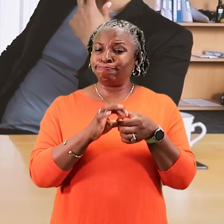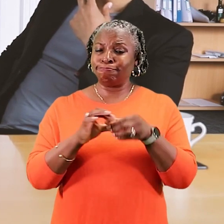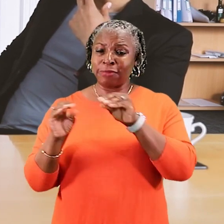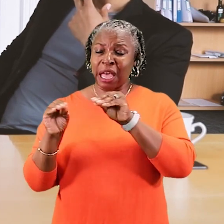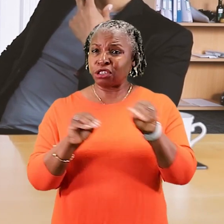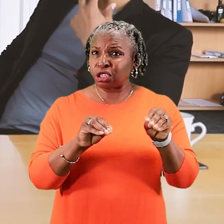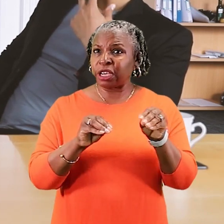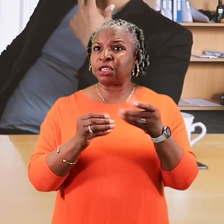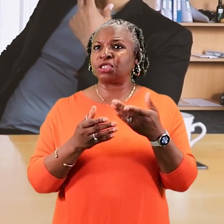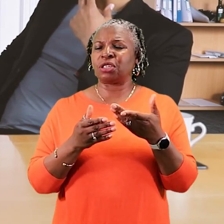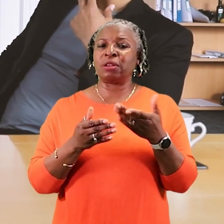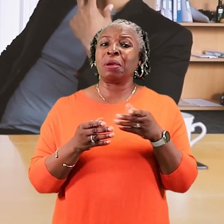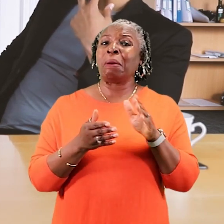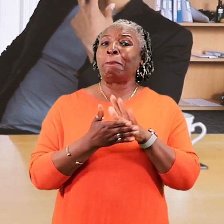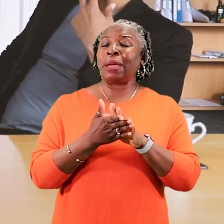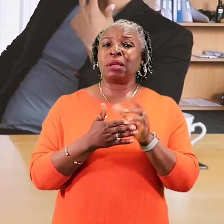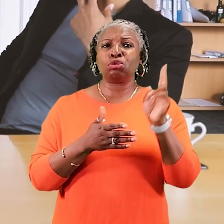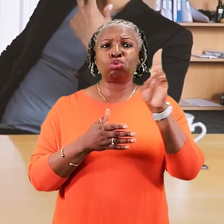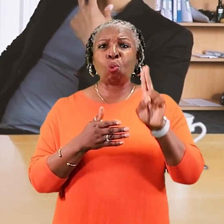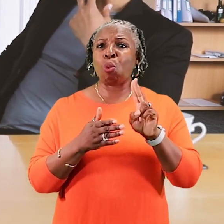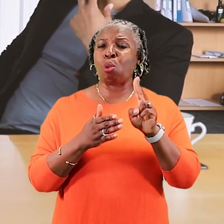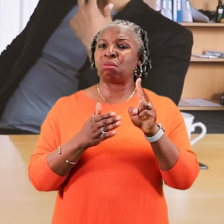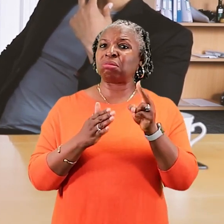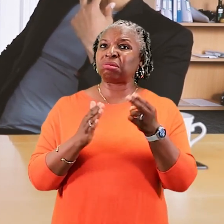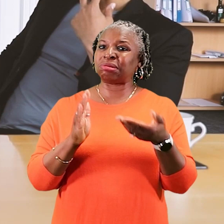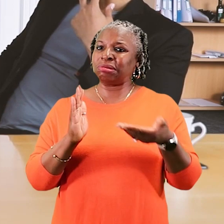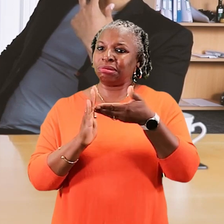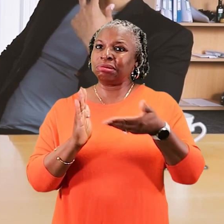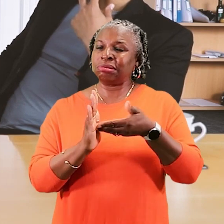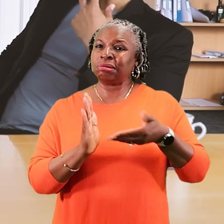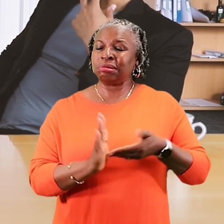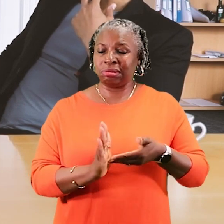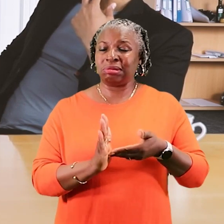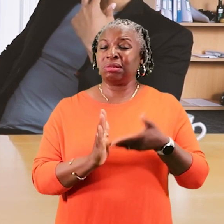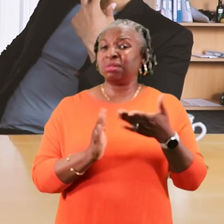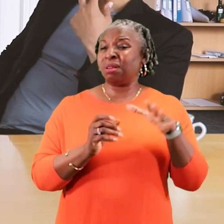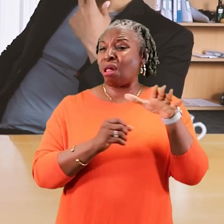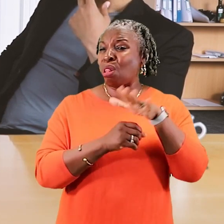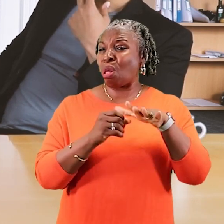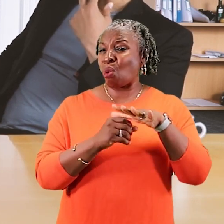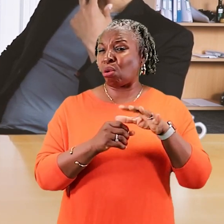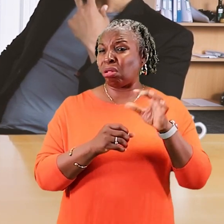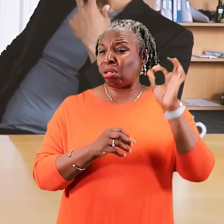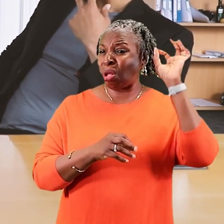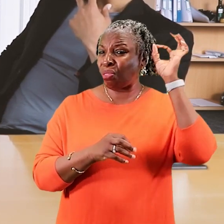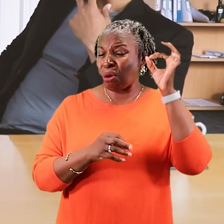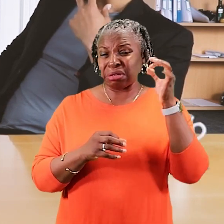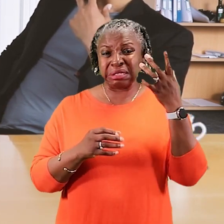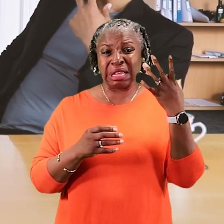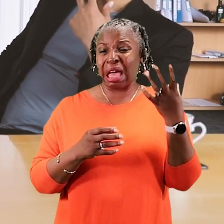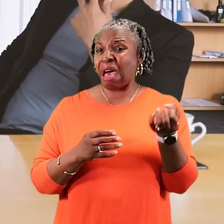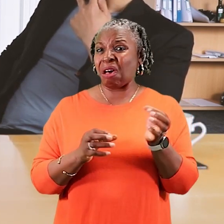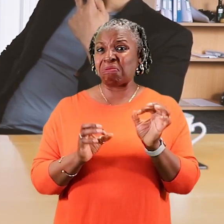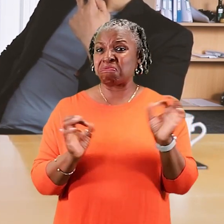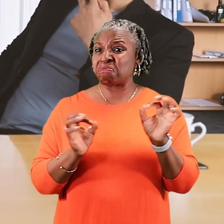education, and they're working on that to get the schools to sign up, because as a local authority we don't actually have any control over